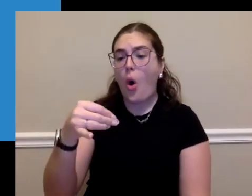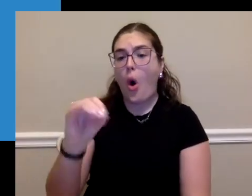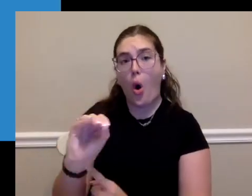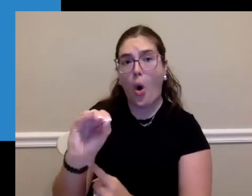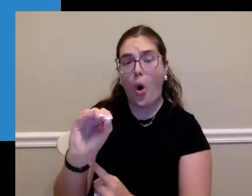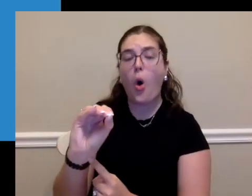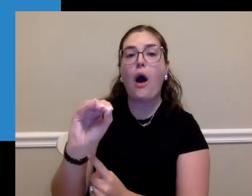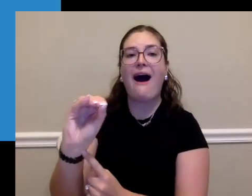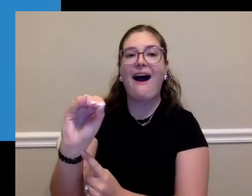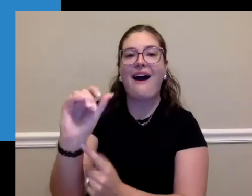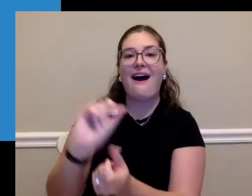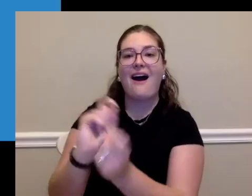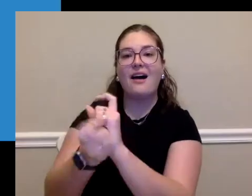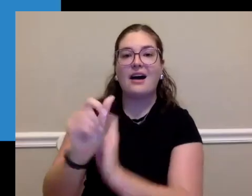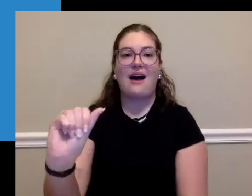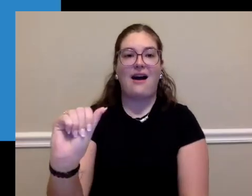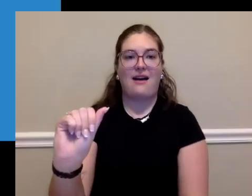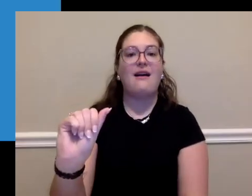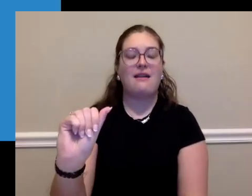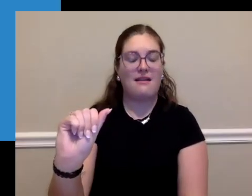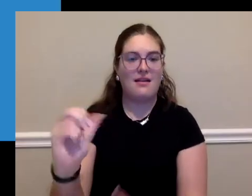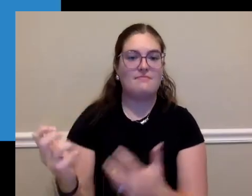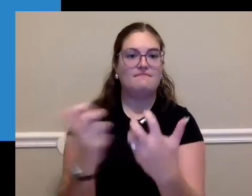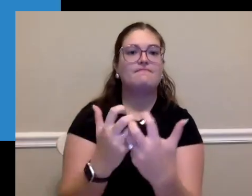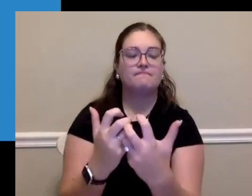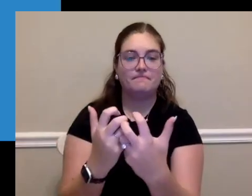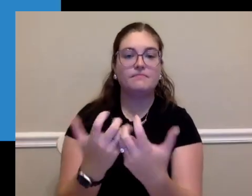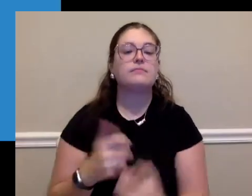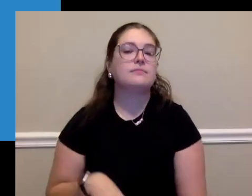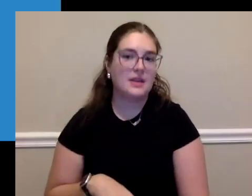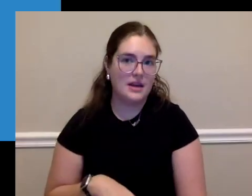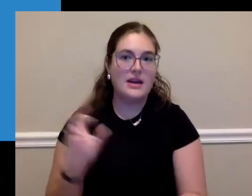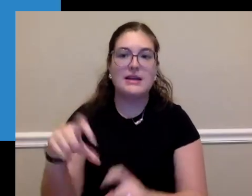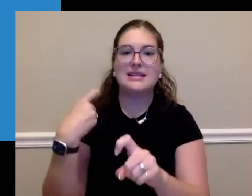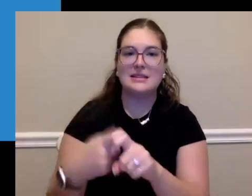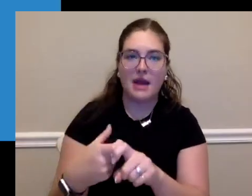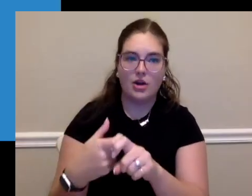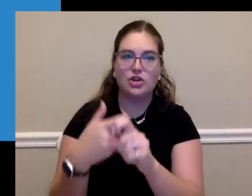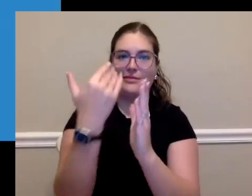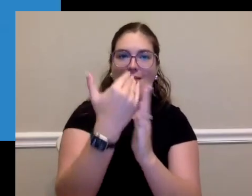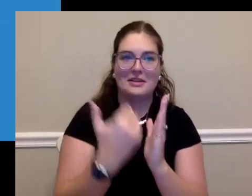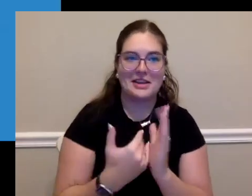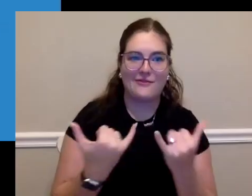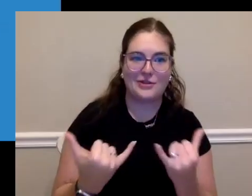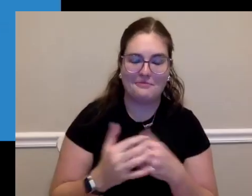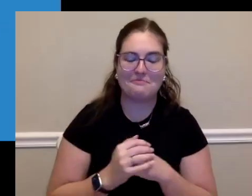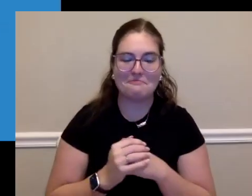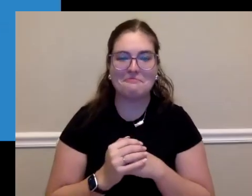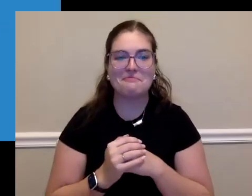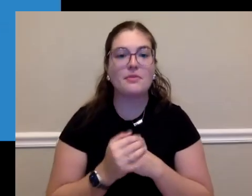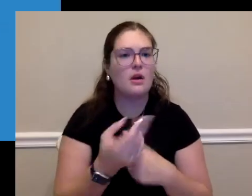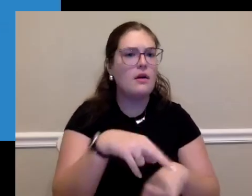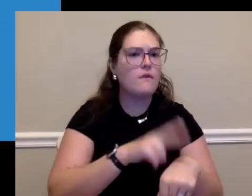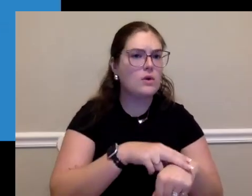masculine becomes roja for feminine. So that's our Spanish lesson for today. And of course, in English, the he